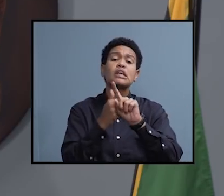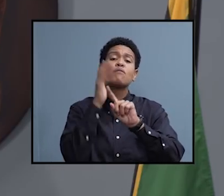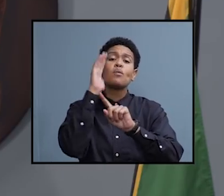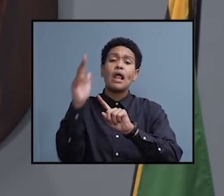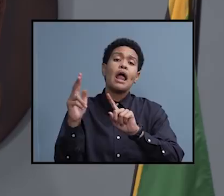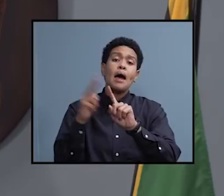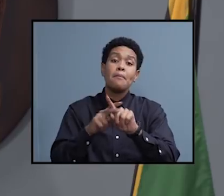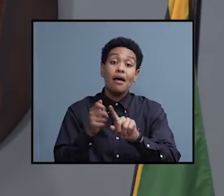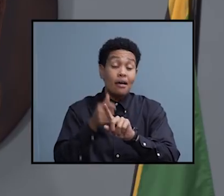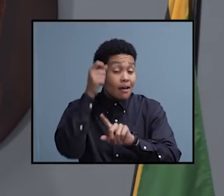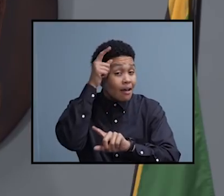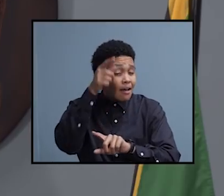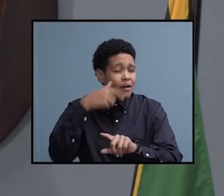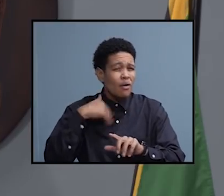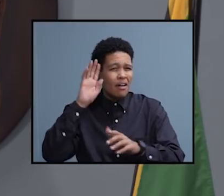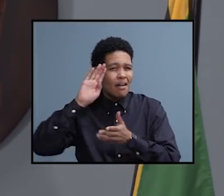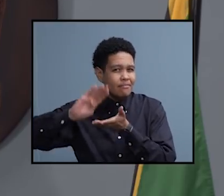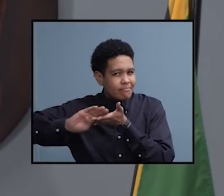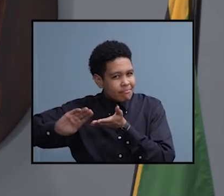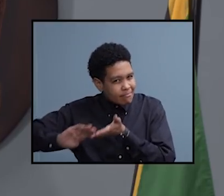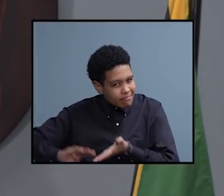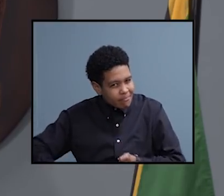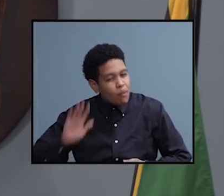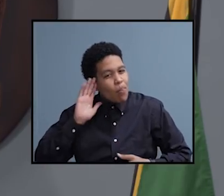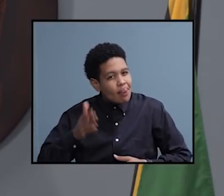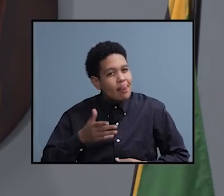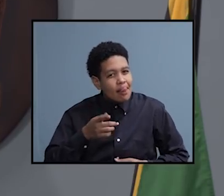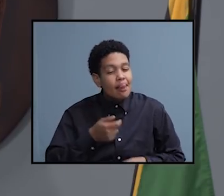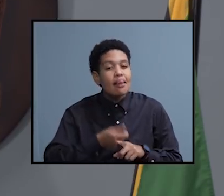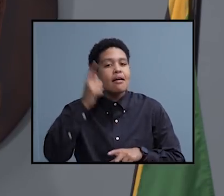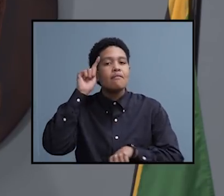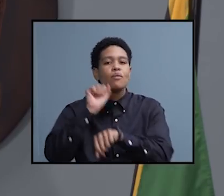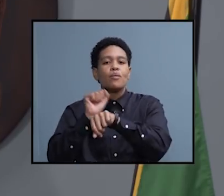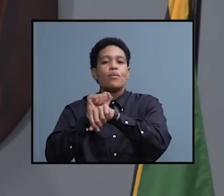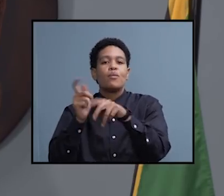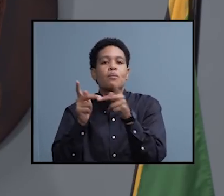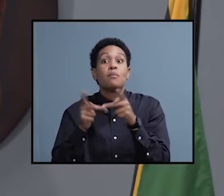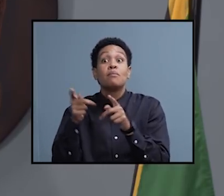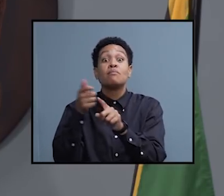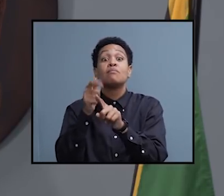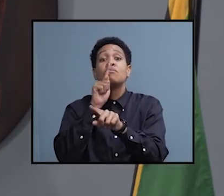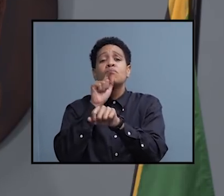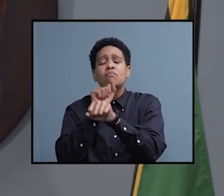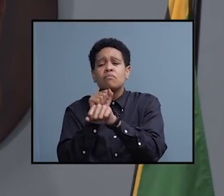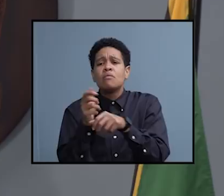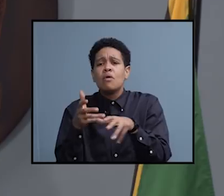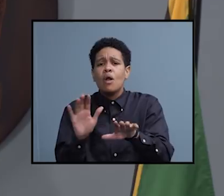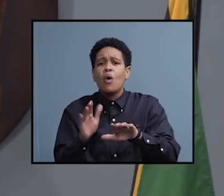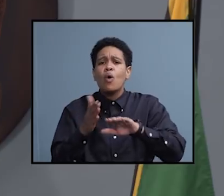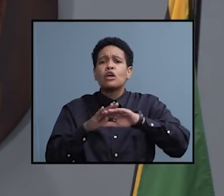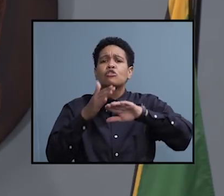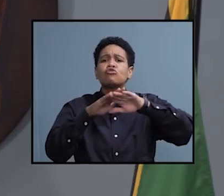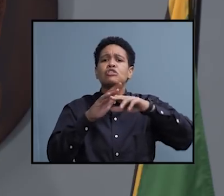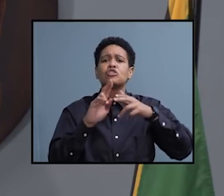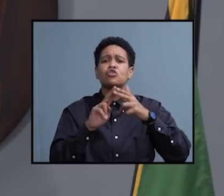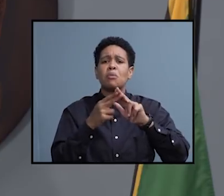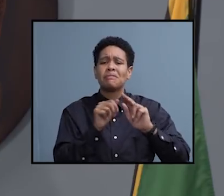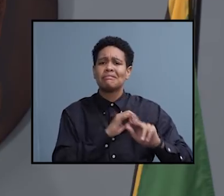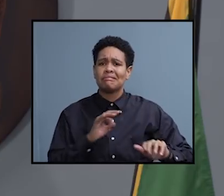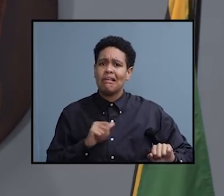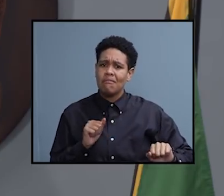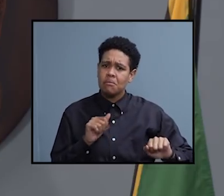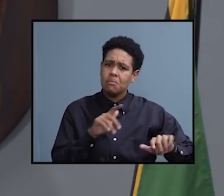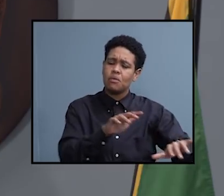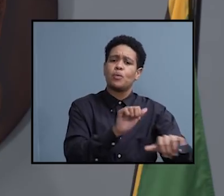apply, there will be exemptions for workplaces to facilitate the increased number of employees in the